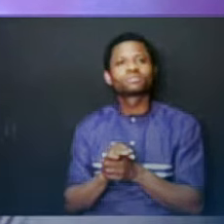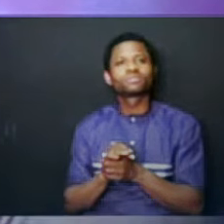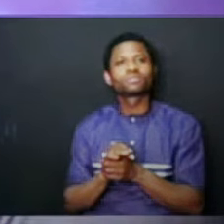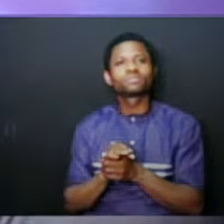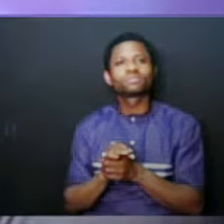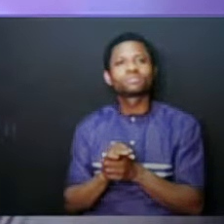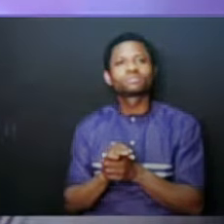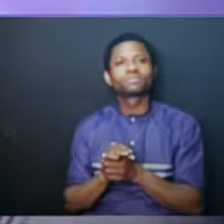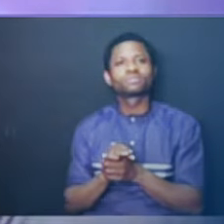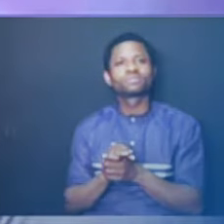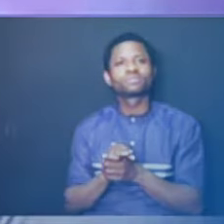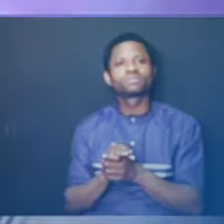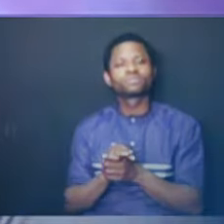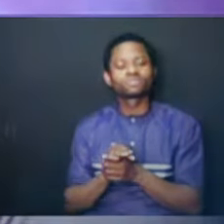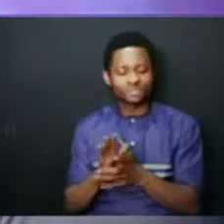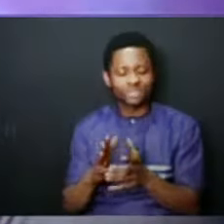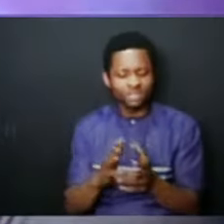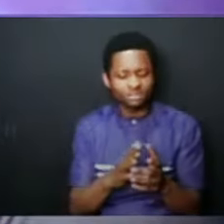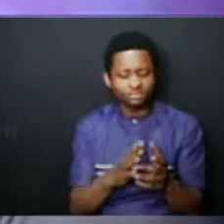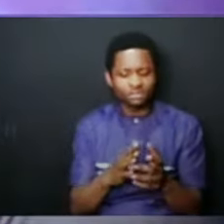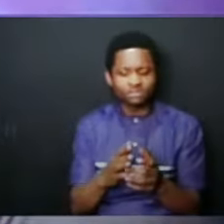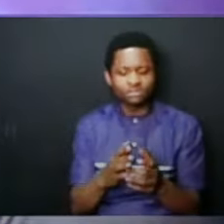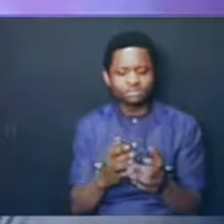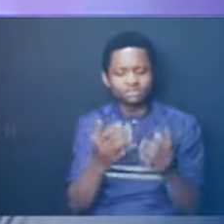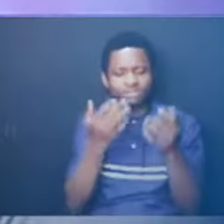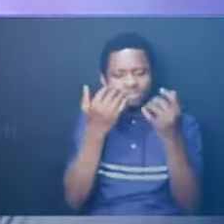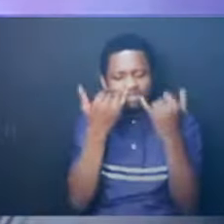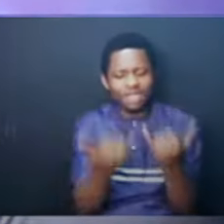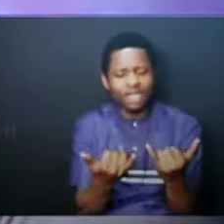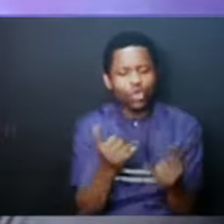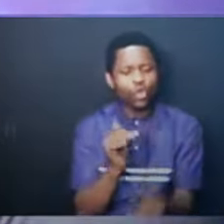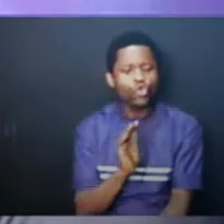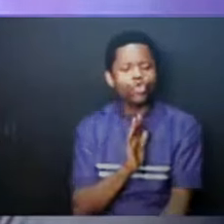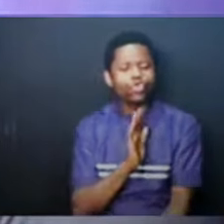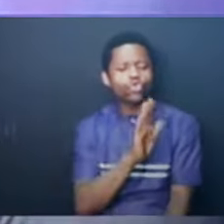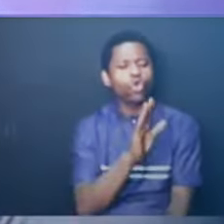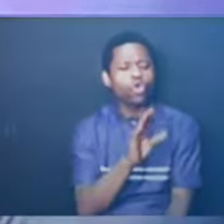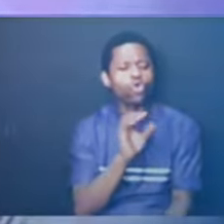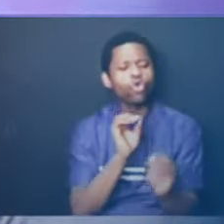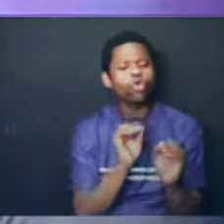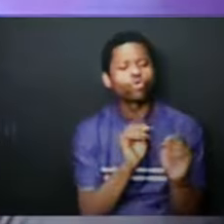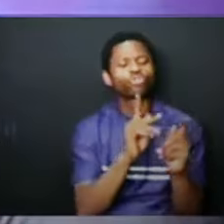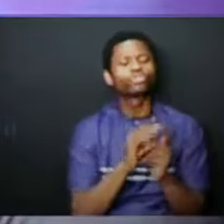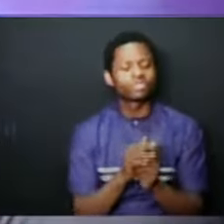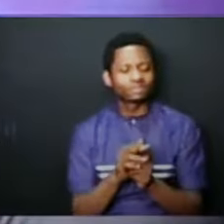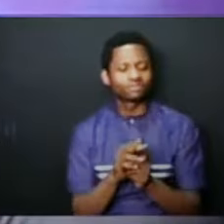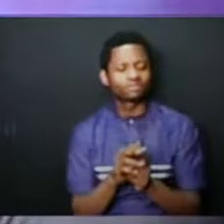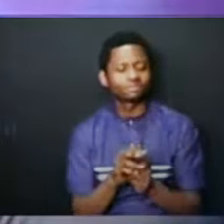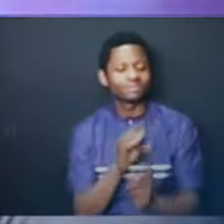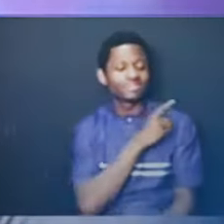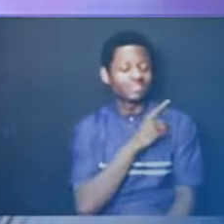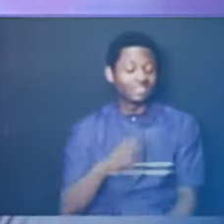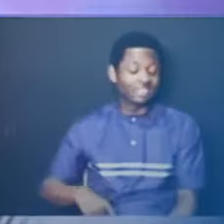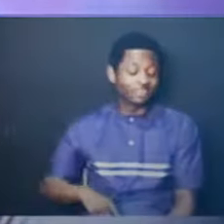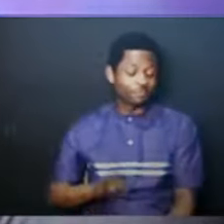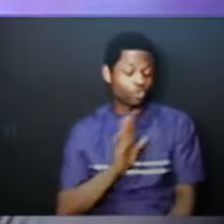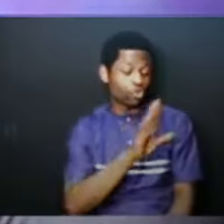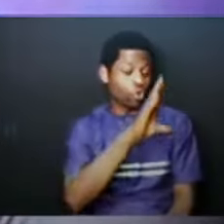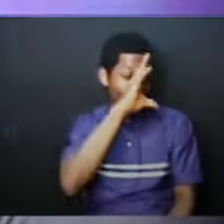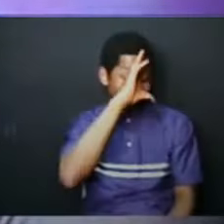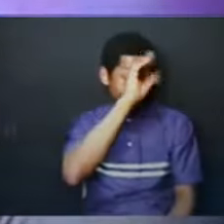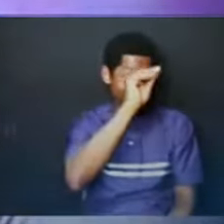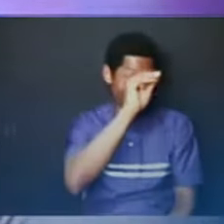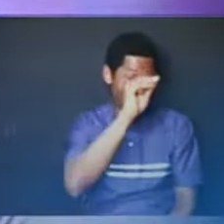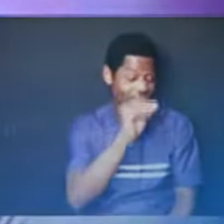now see your opportunity. Now is your opportunity. David's men whispered to him, because Saul